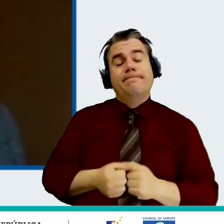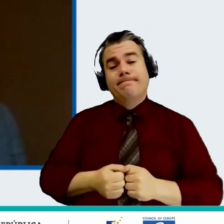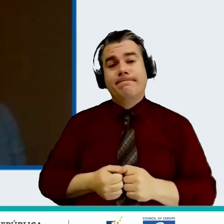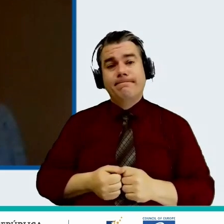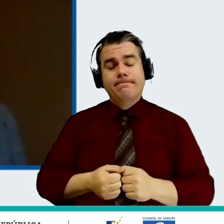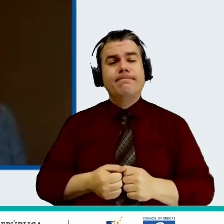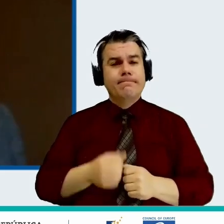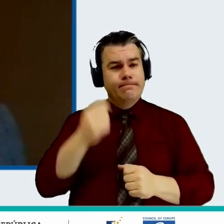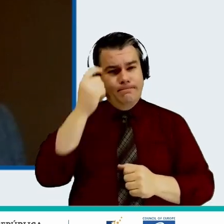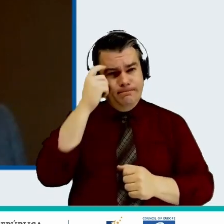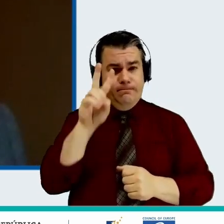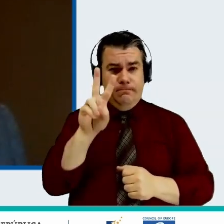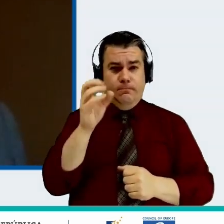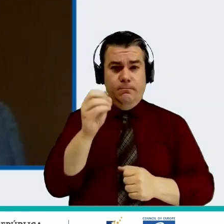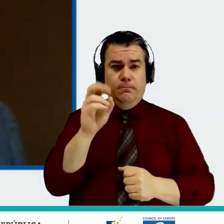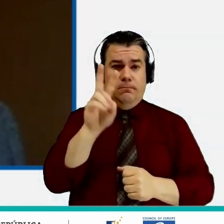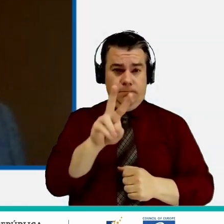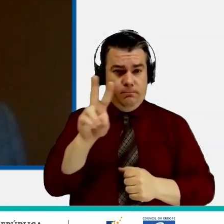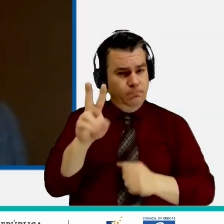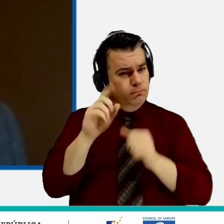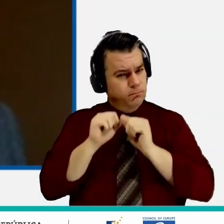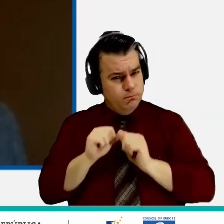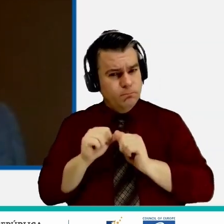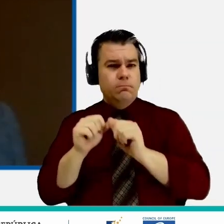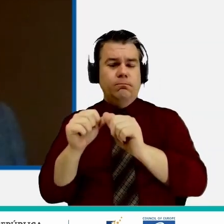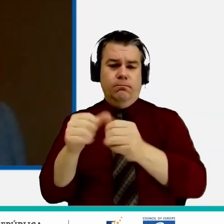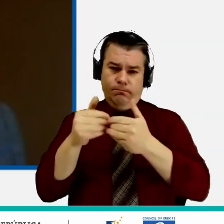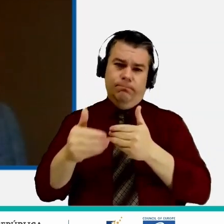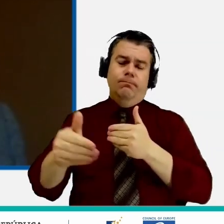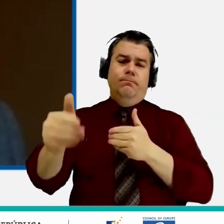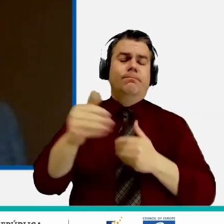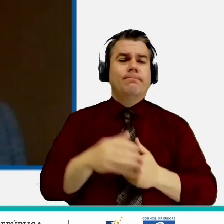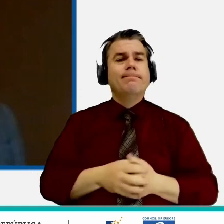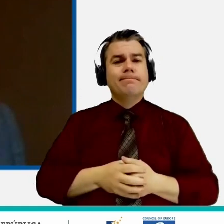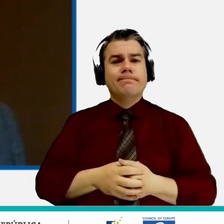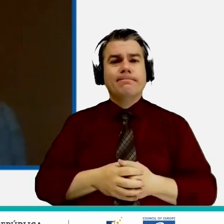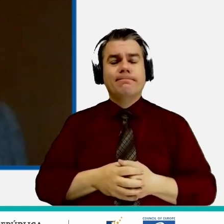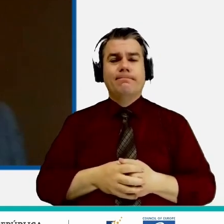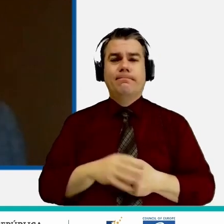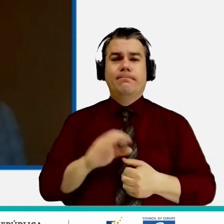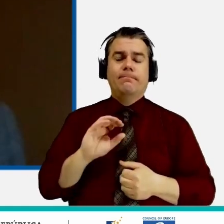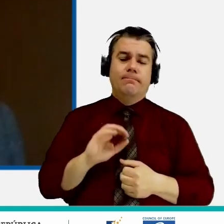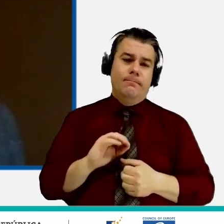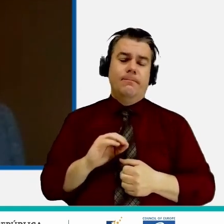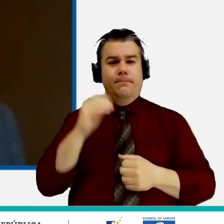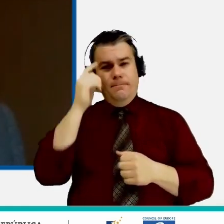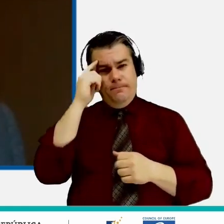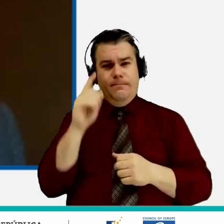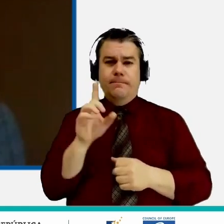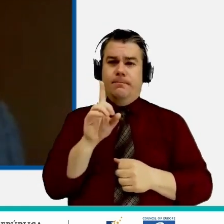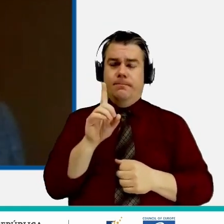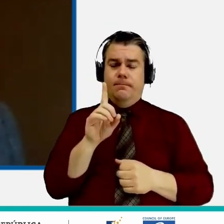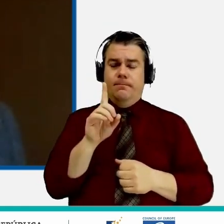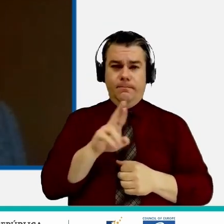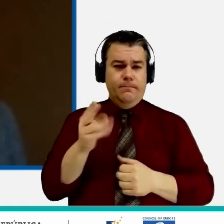in 2022. Under the Croatian chairmanship with DPPI, our focus of attention will be DRR financing.